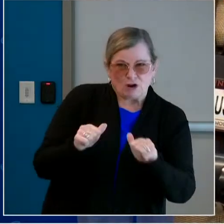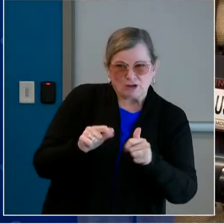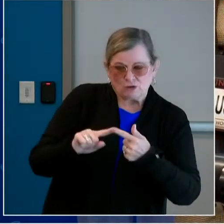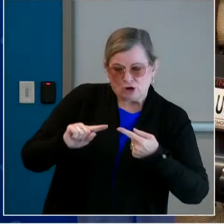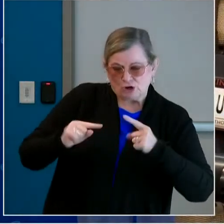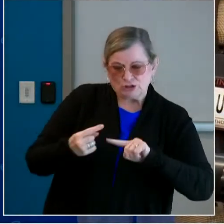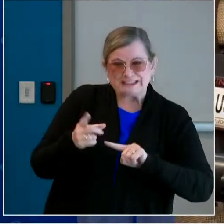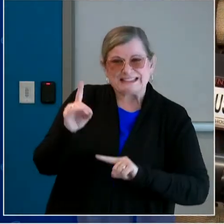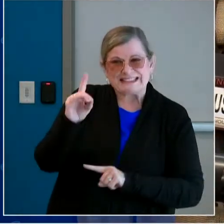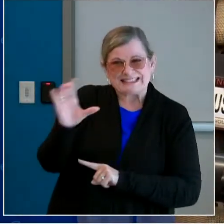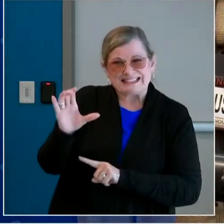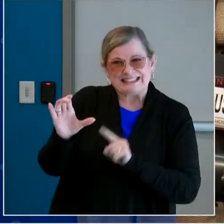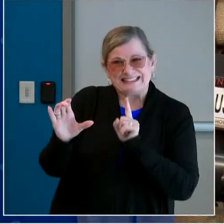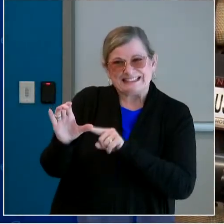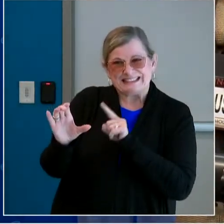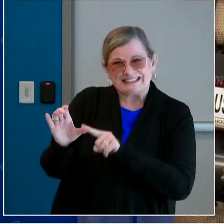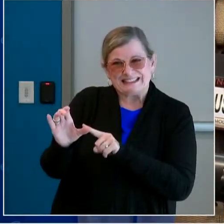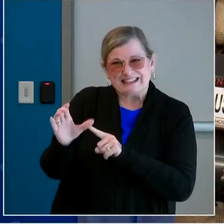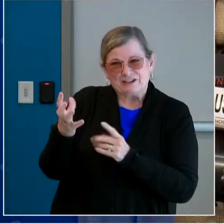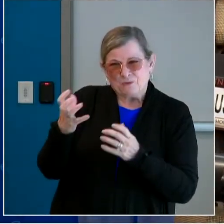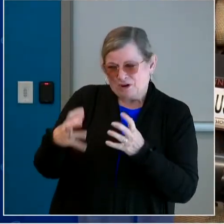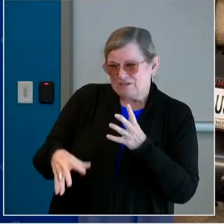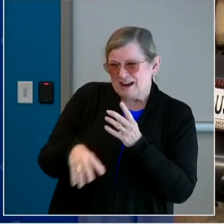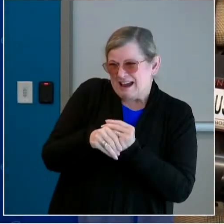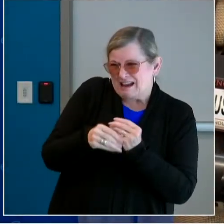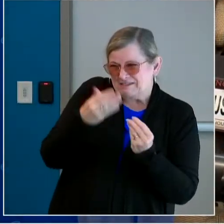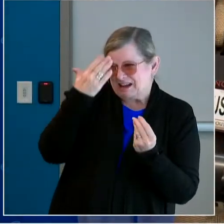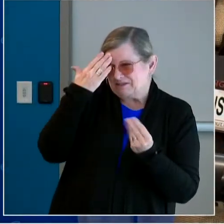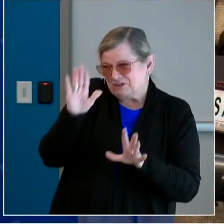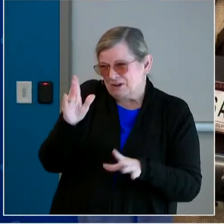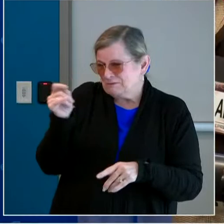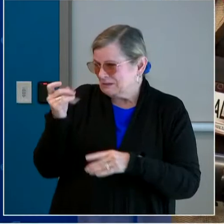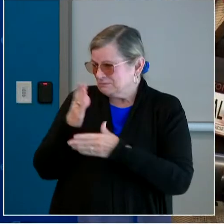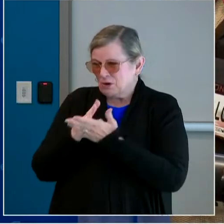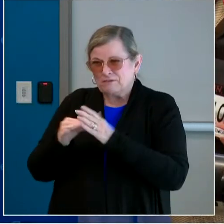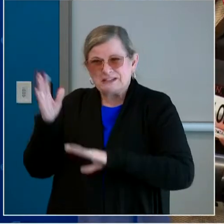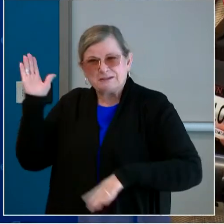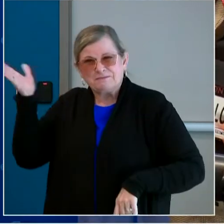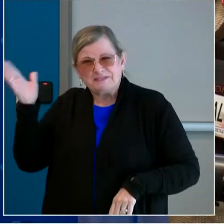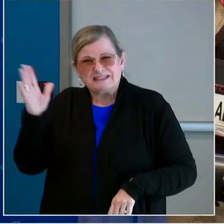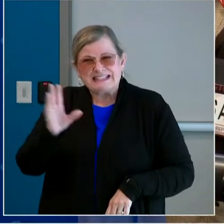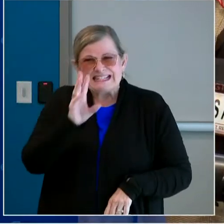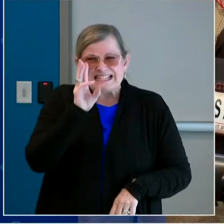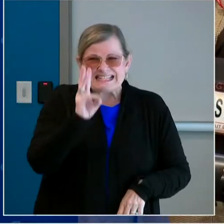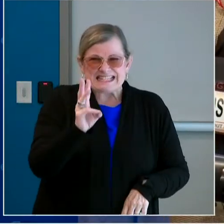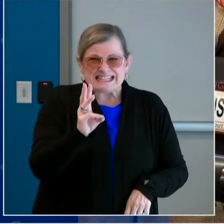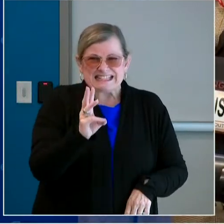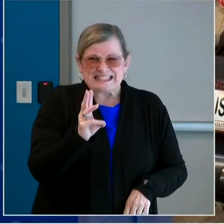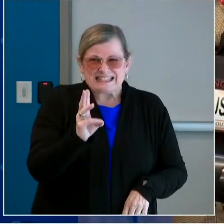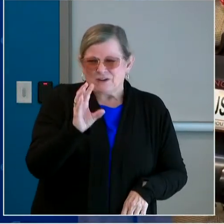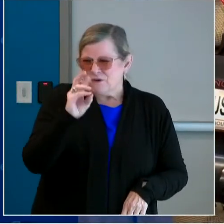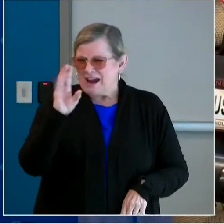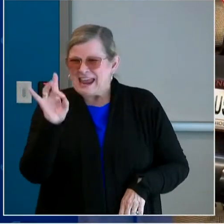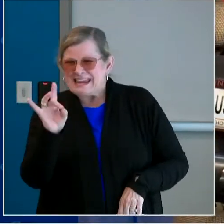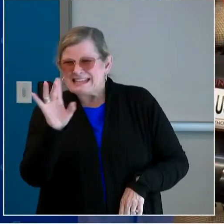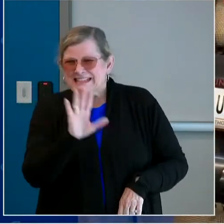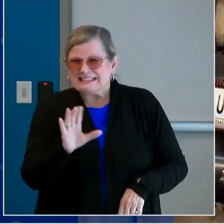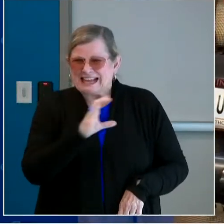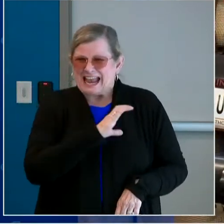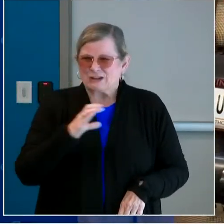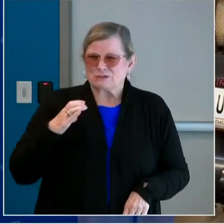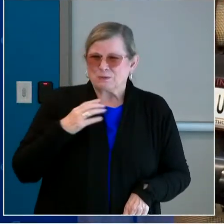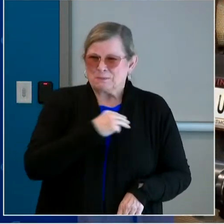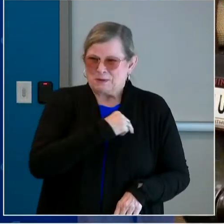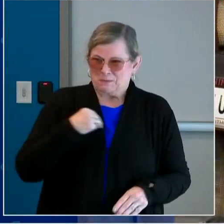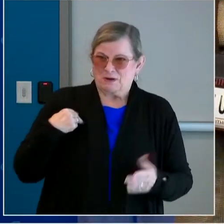well. I don't know if my colleagues are going to speak. There are 6 council members here. I think 8 council members here. I think that every council member would